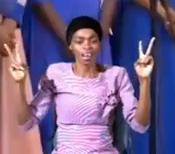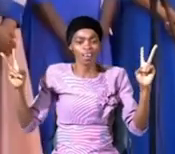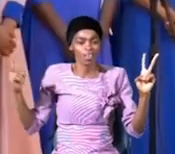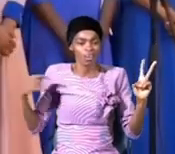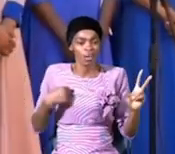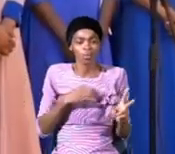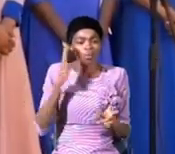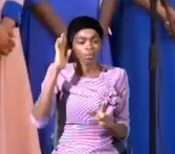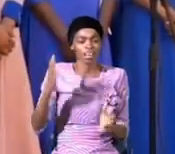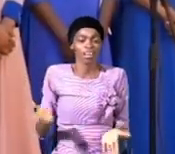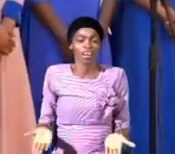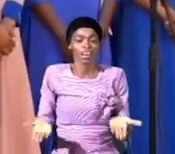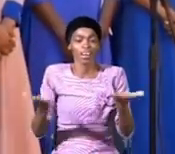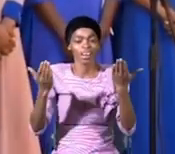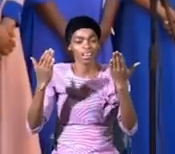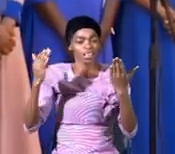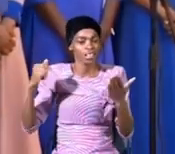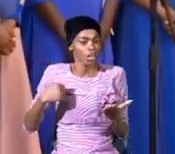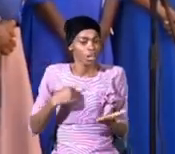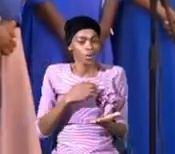We will